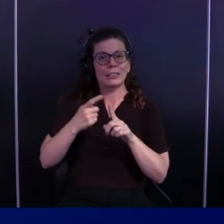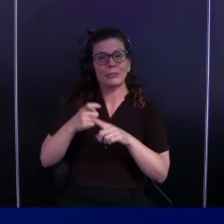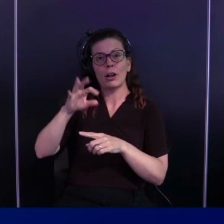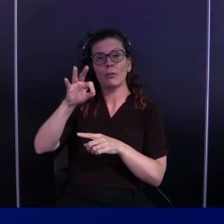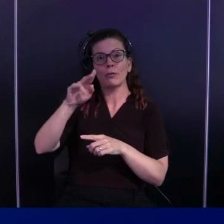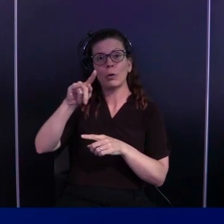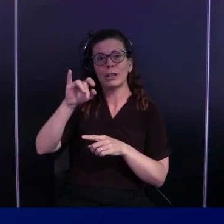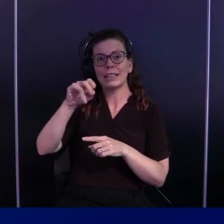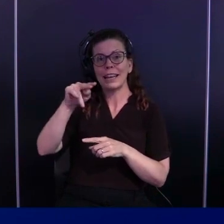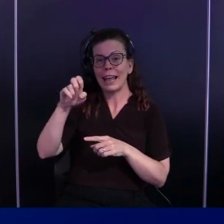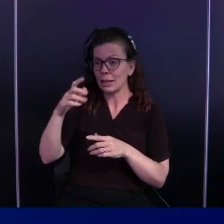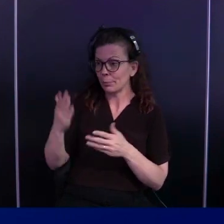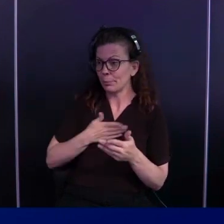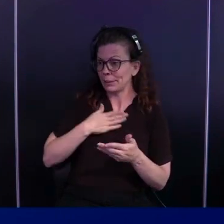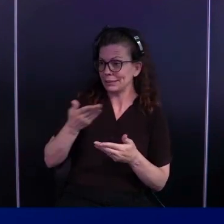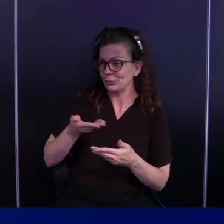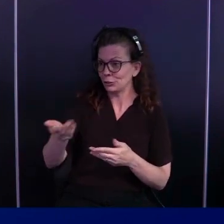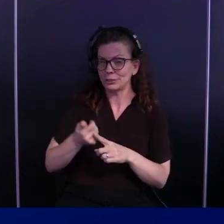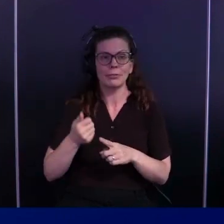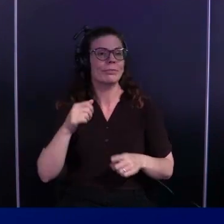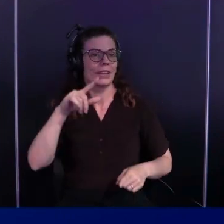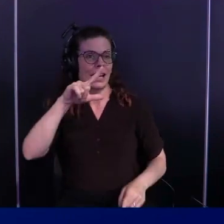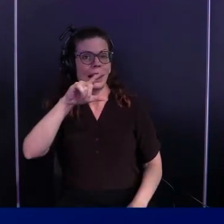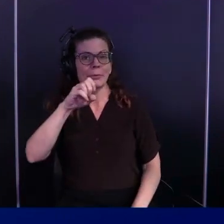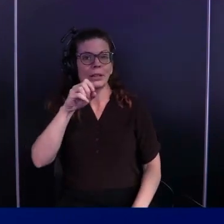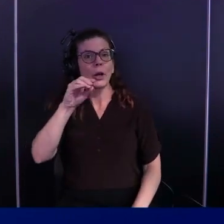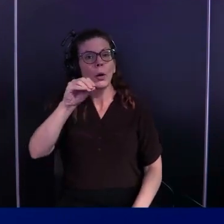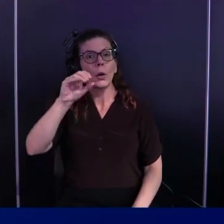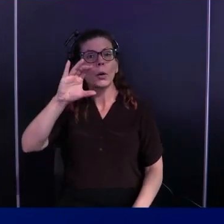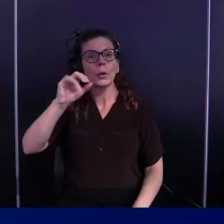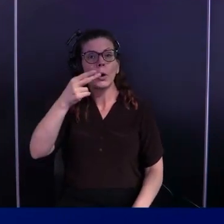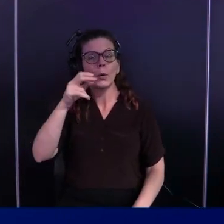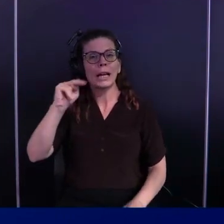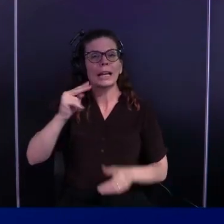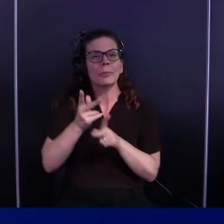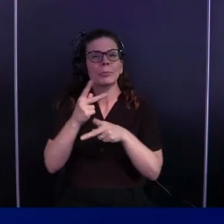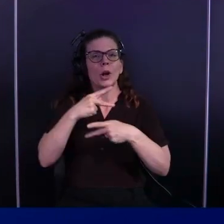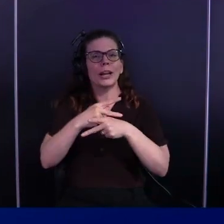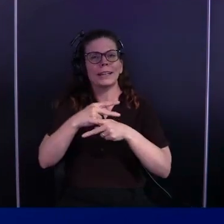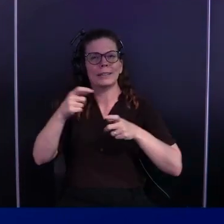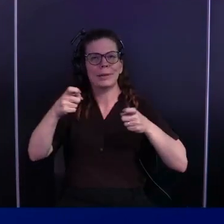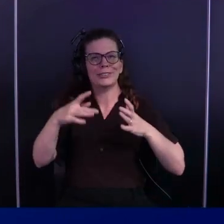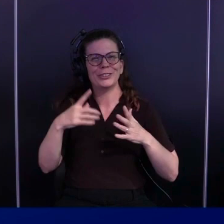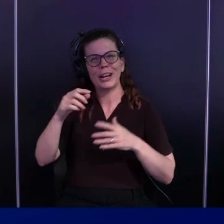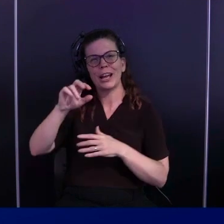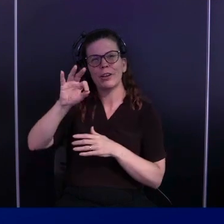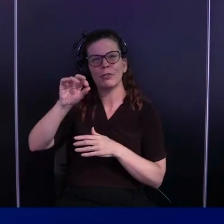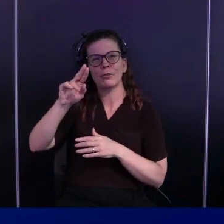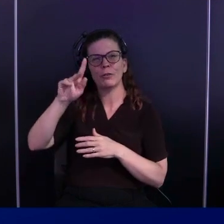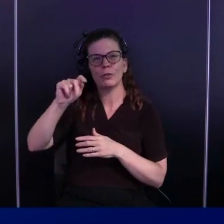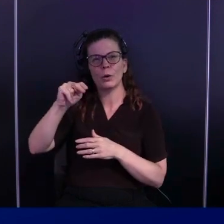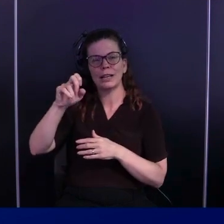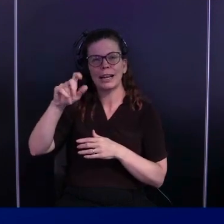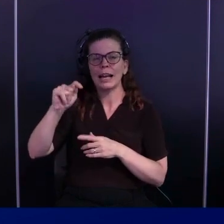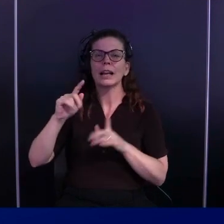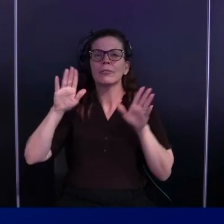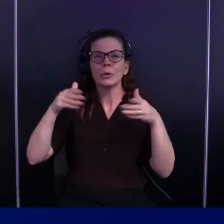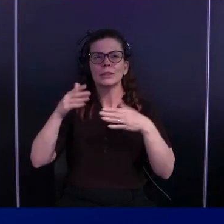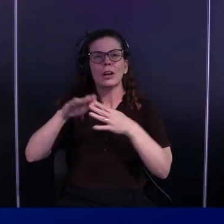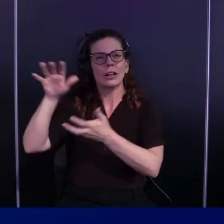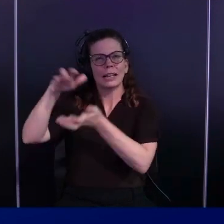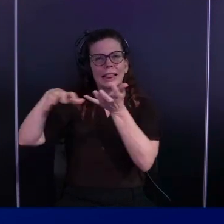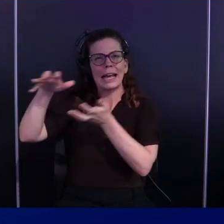Introduce yourself, please. Lior Cohen. I'm a product manager at Fortinet, focusing on cloud-native security